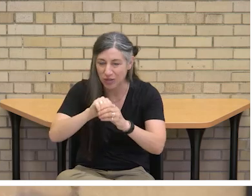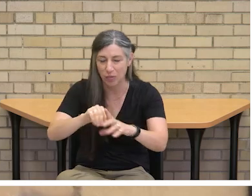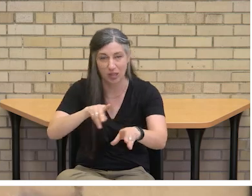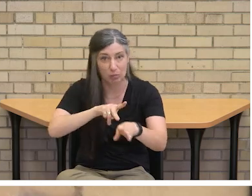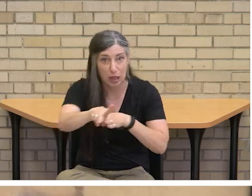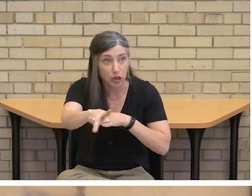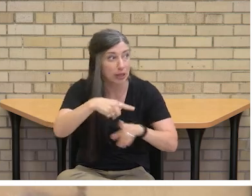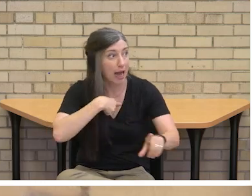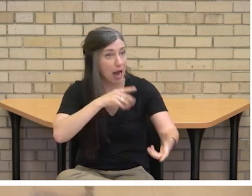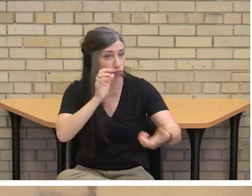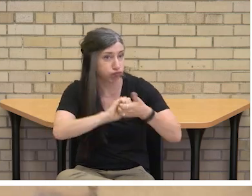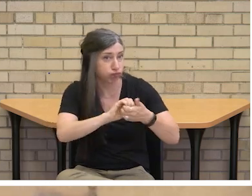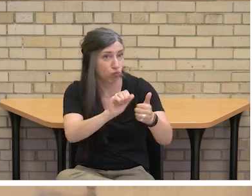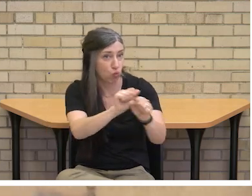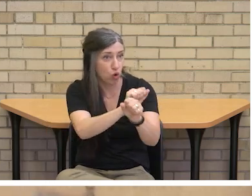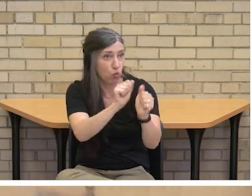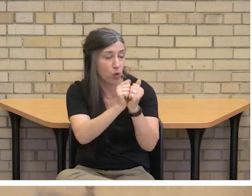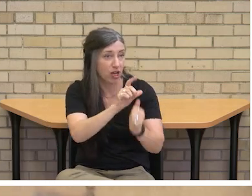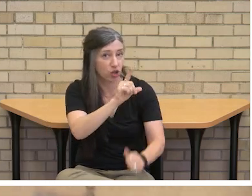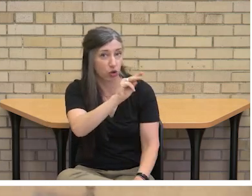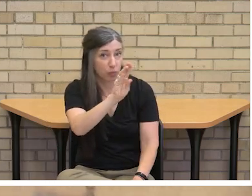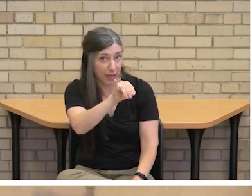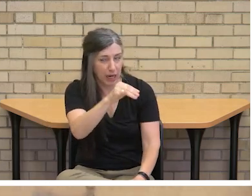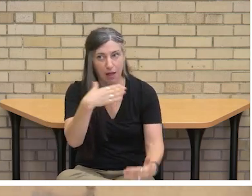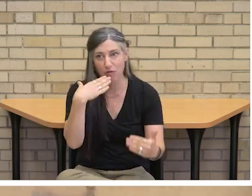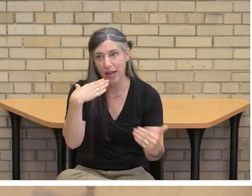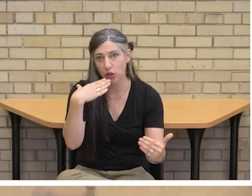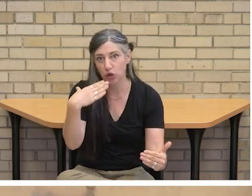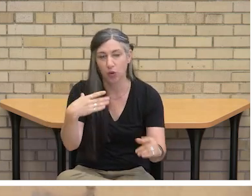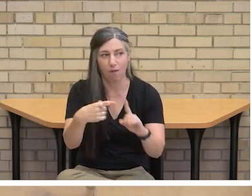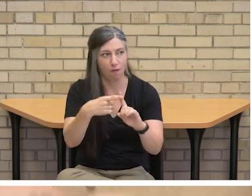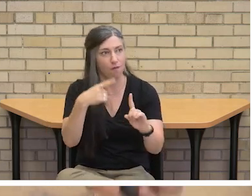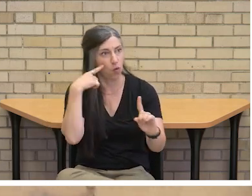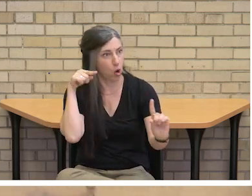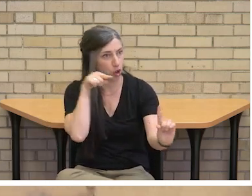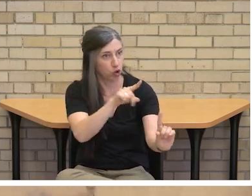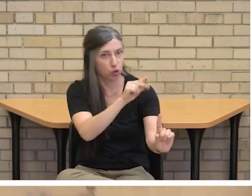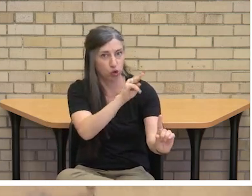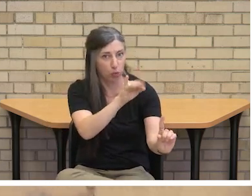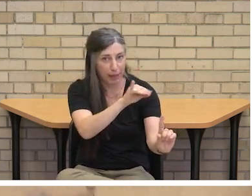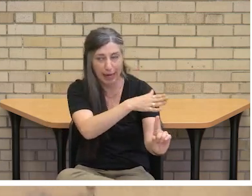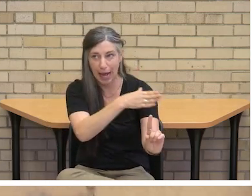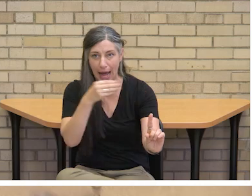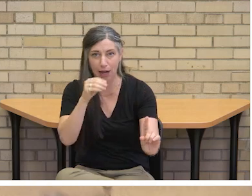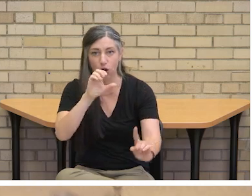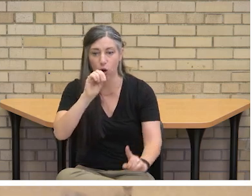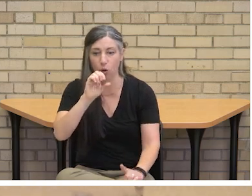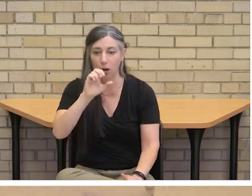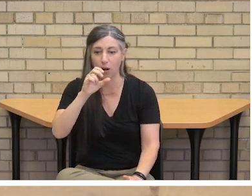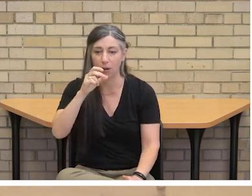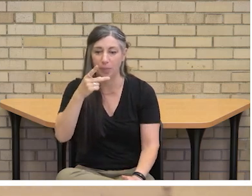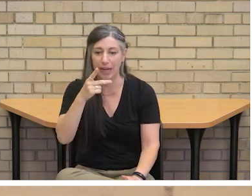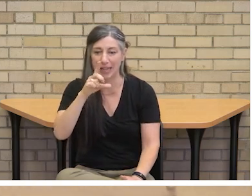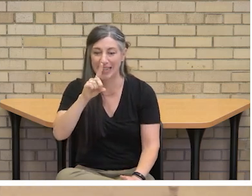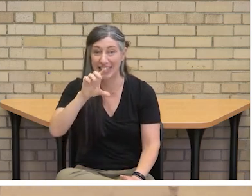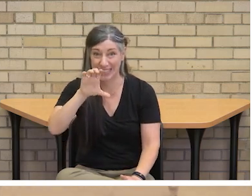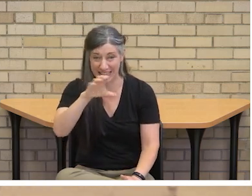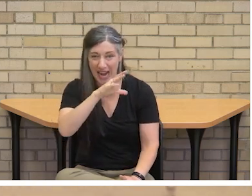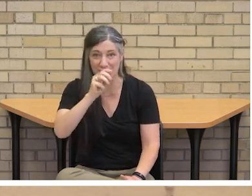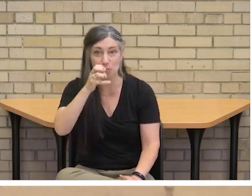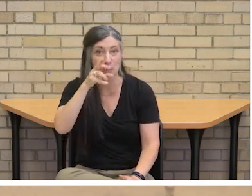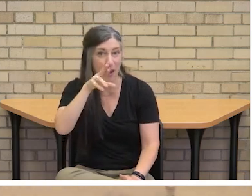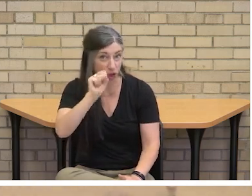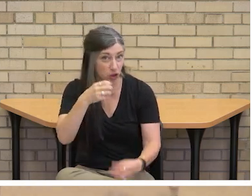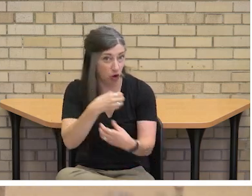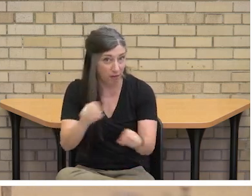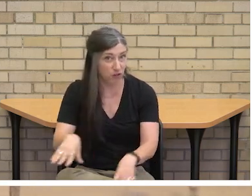with DOMI. Again, thank you from the Mayor's Office and DOMI to OPDC for hosting us here